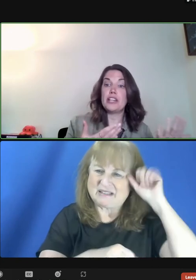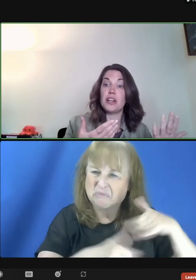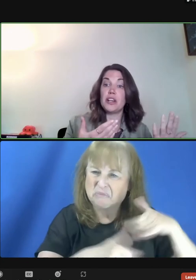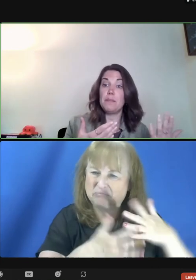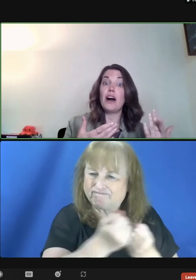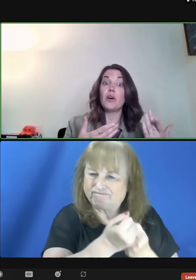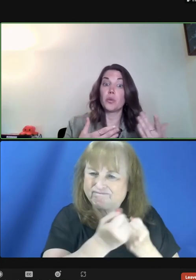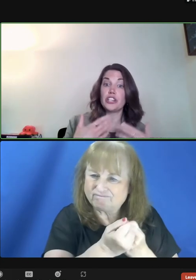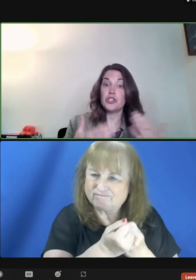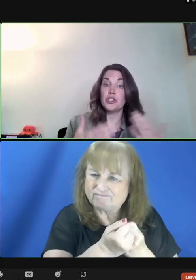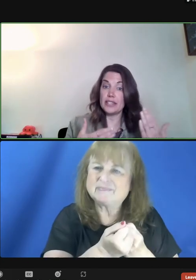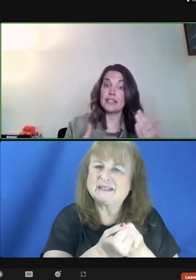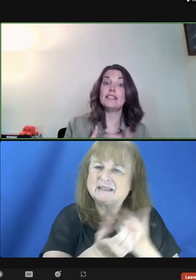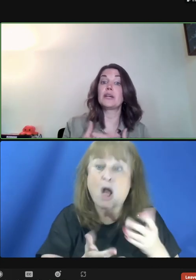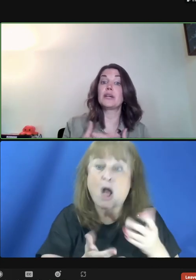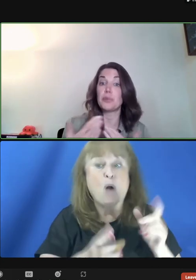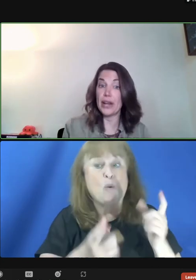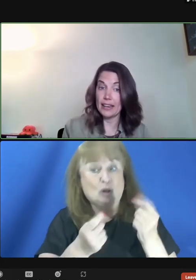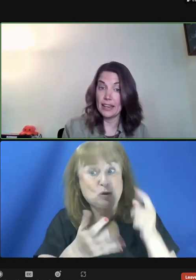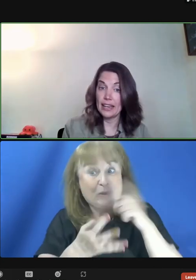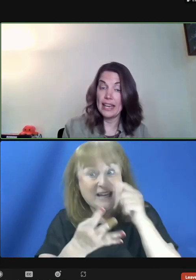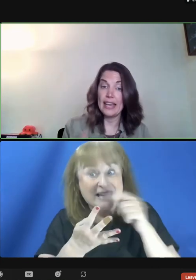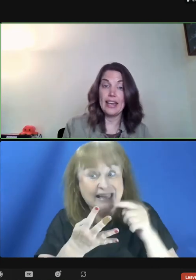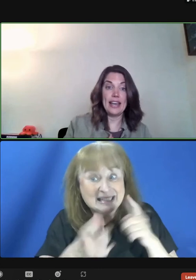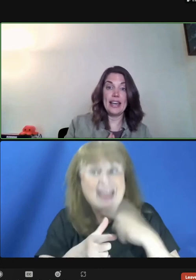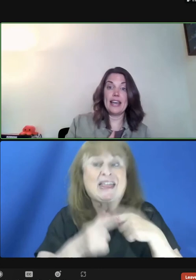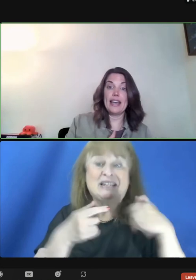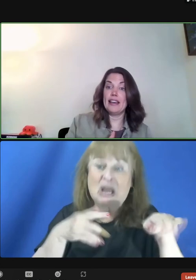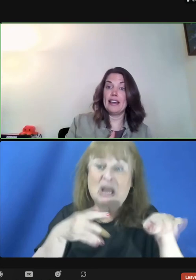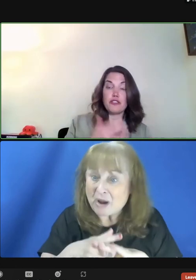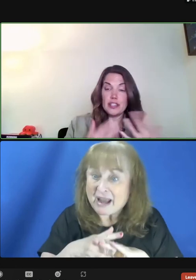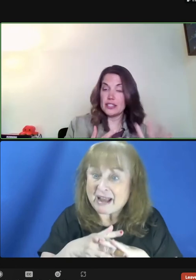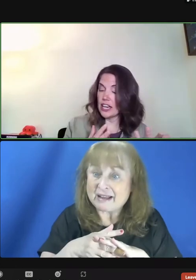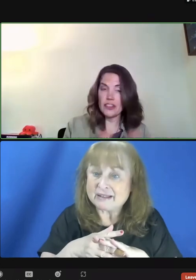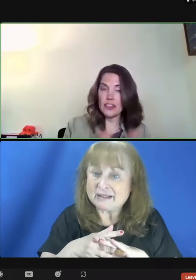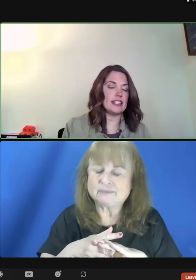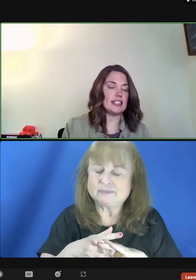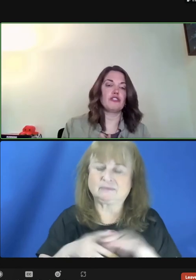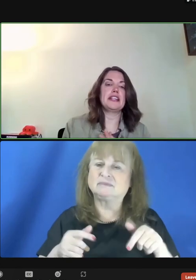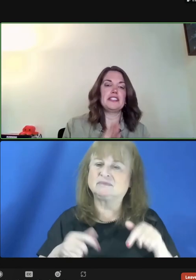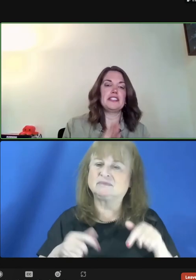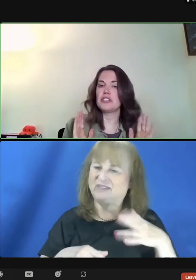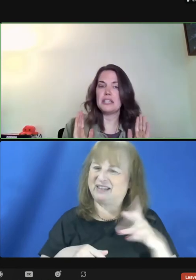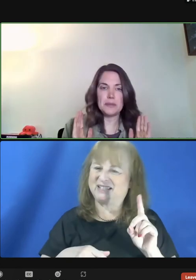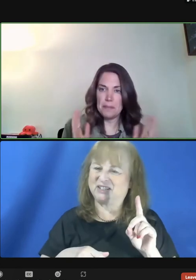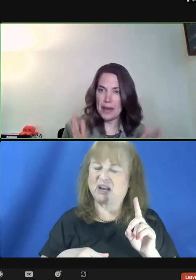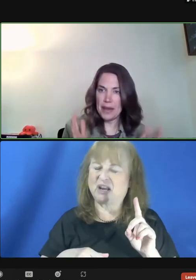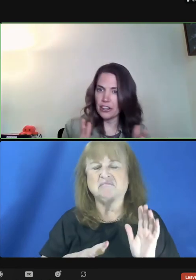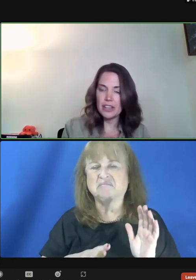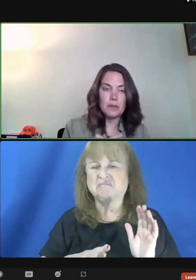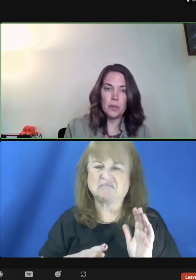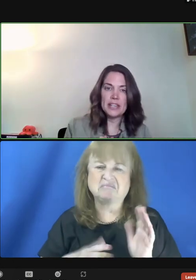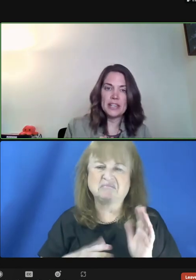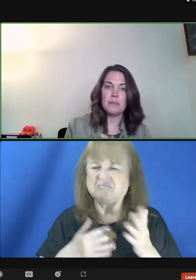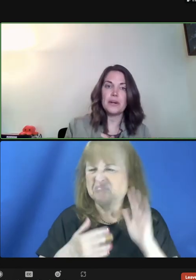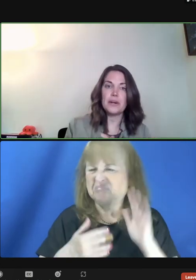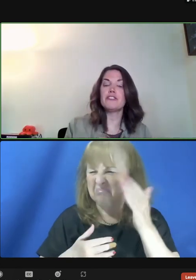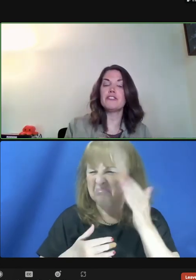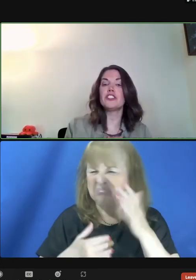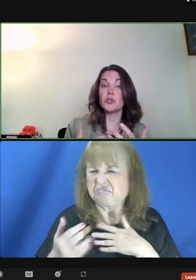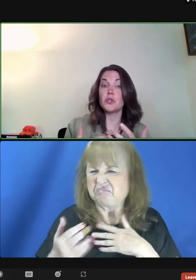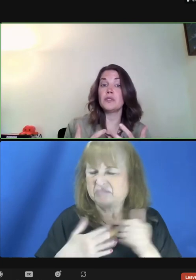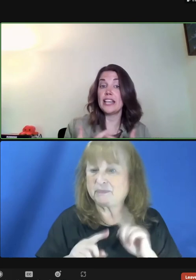her with information about, we're going to do this and then take a break. For this child, that didn't really necessarily need to matter in the